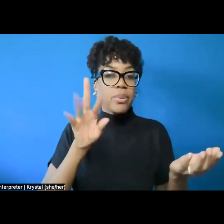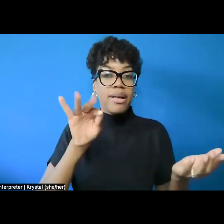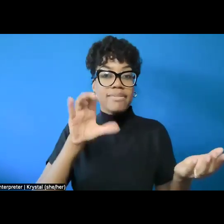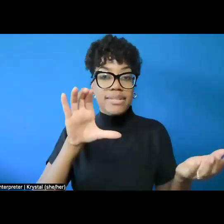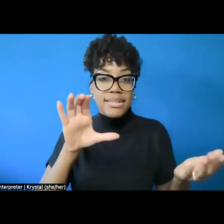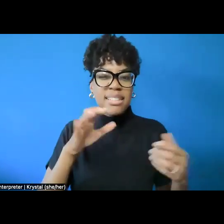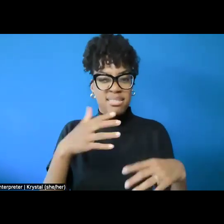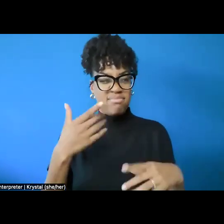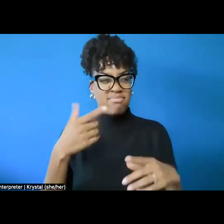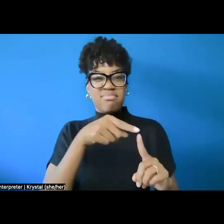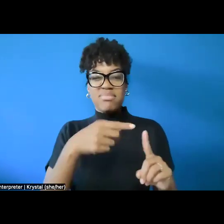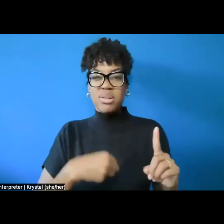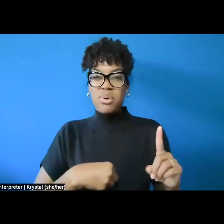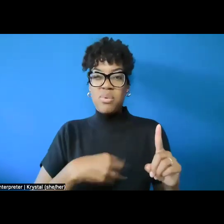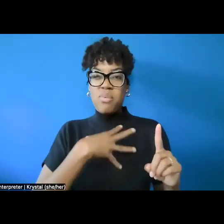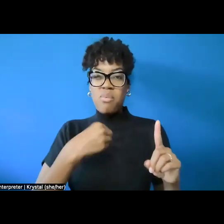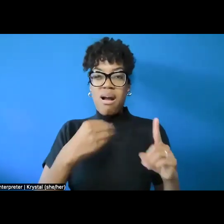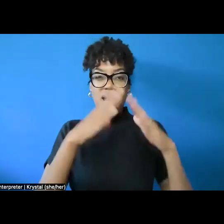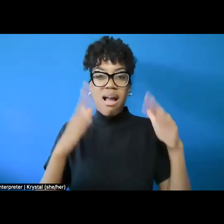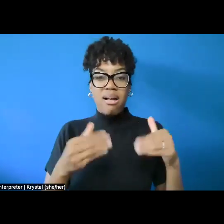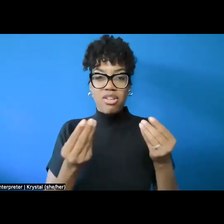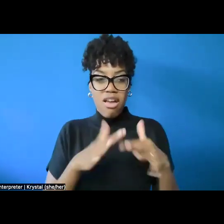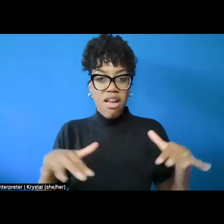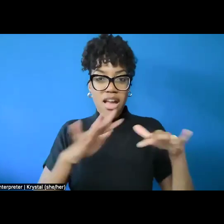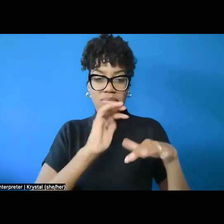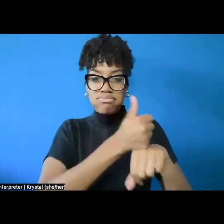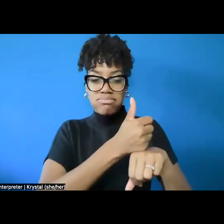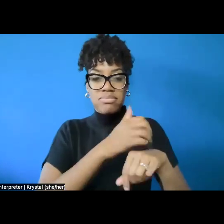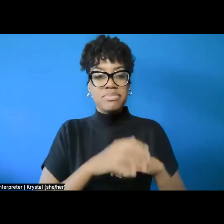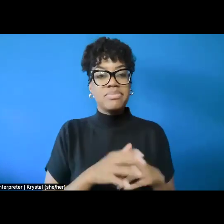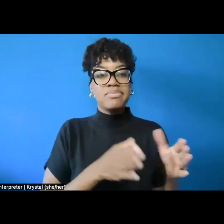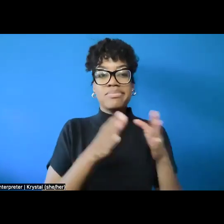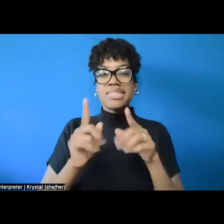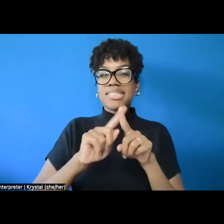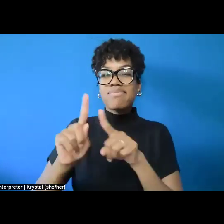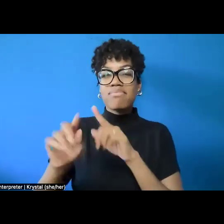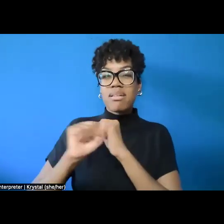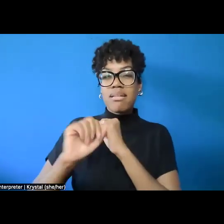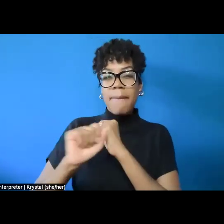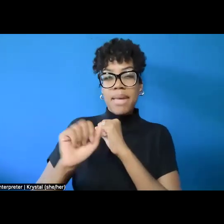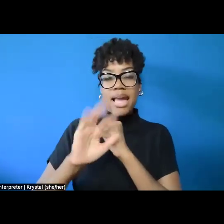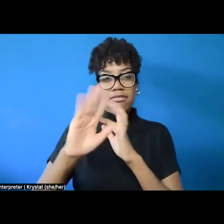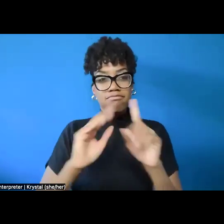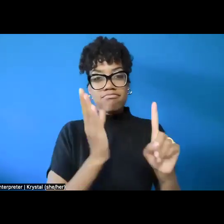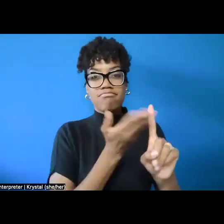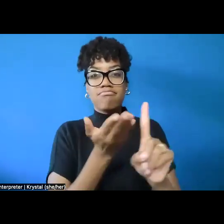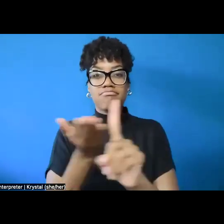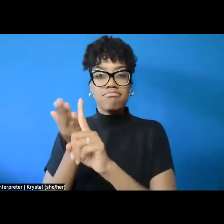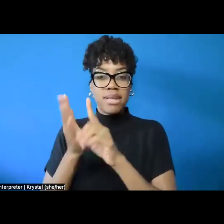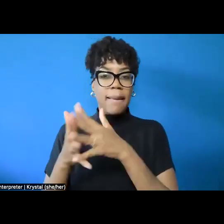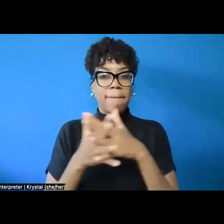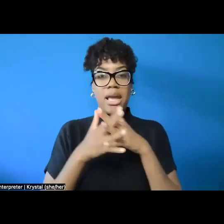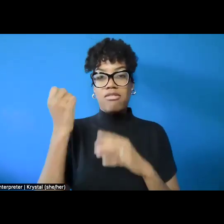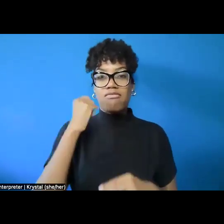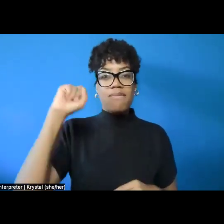at the founding, right? So here, where I'm at in Philadelphia, park workers at the Independence Mall